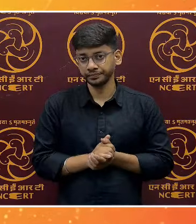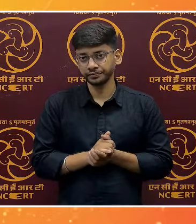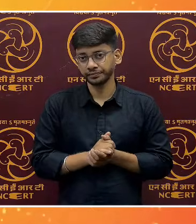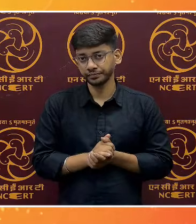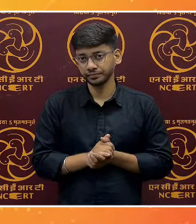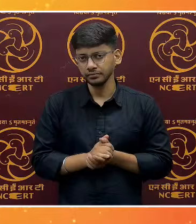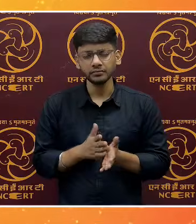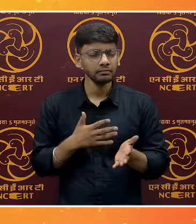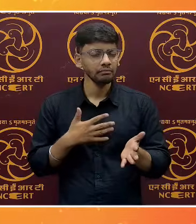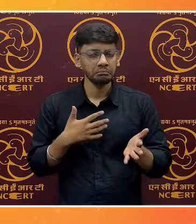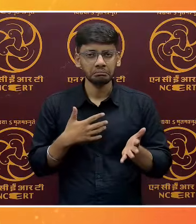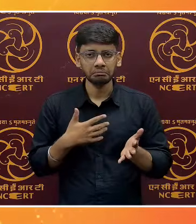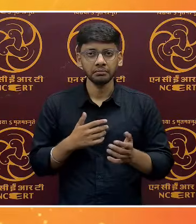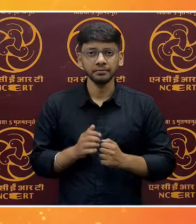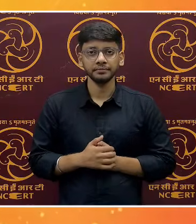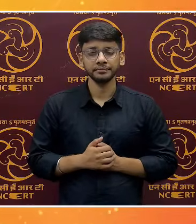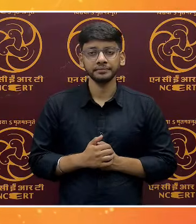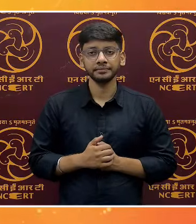whatever